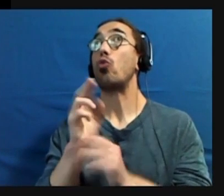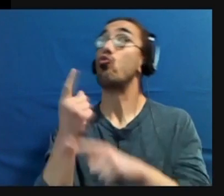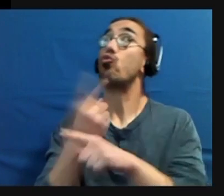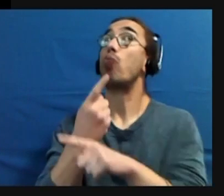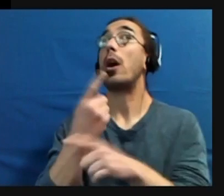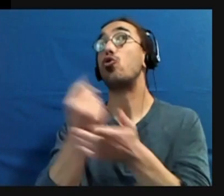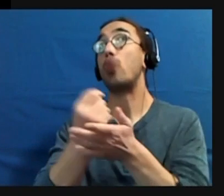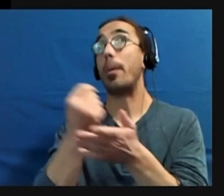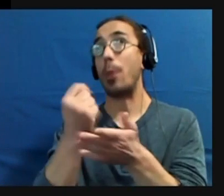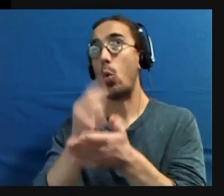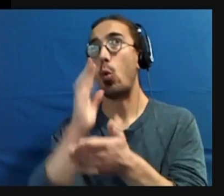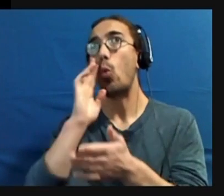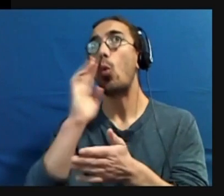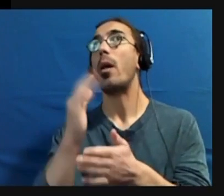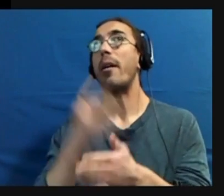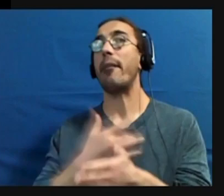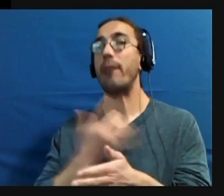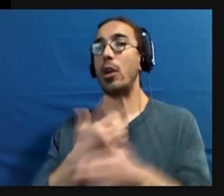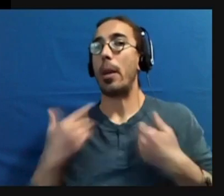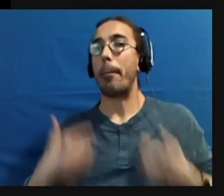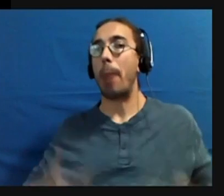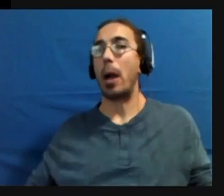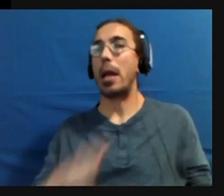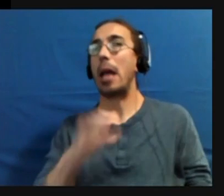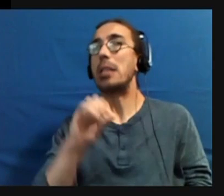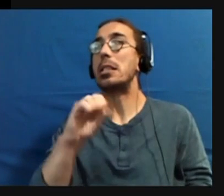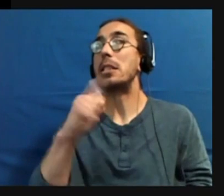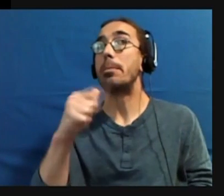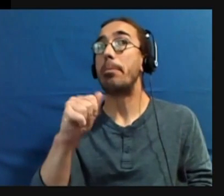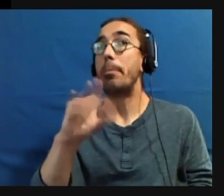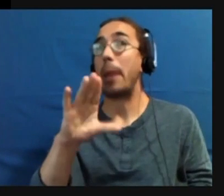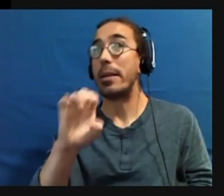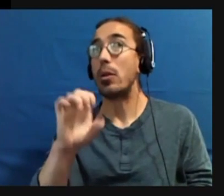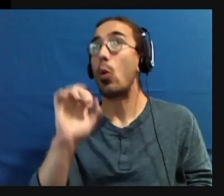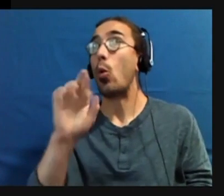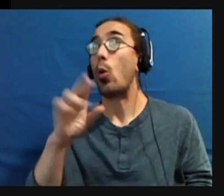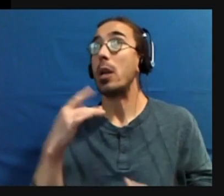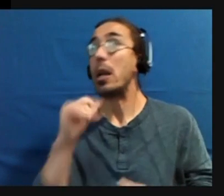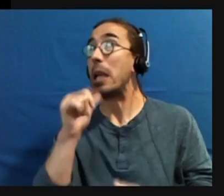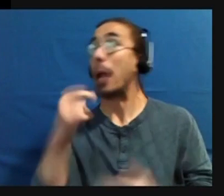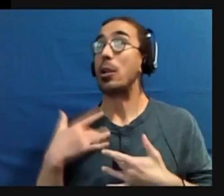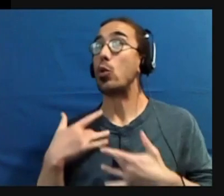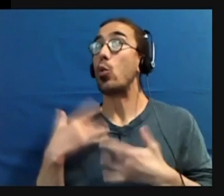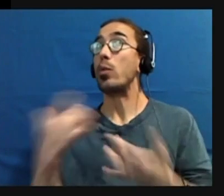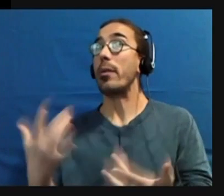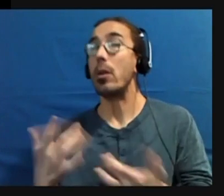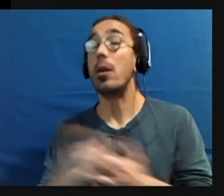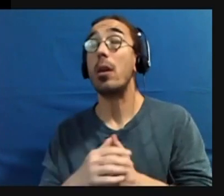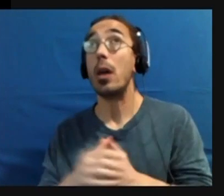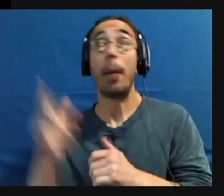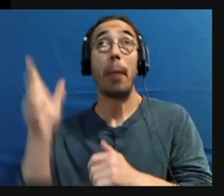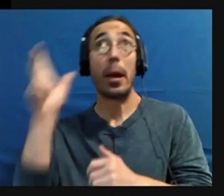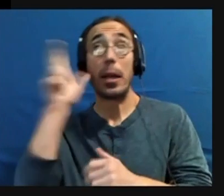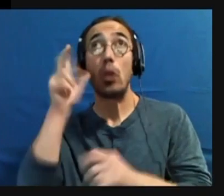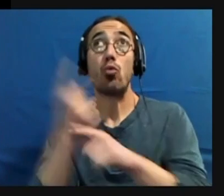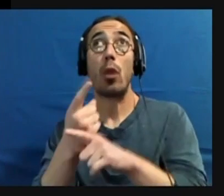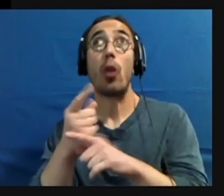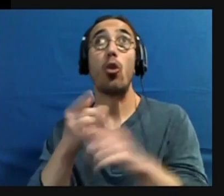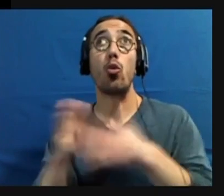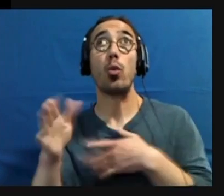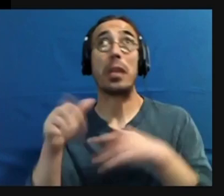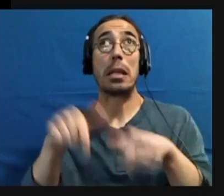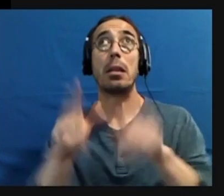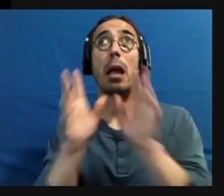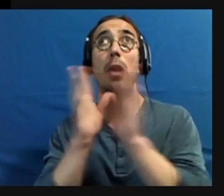will eventually be able to feel the body in space, or to be so sensitive or not be so sensitive to certain sounds. Am I hearing correctly through these